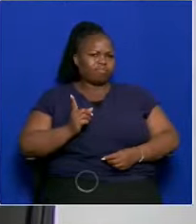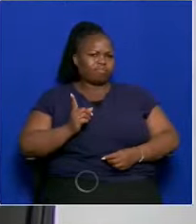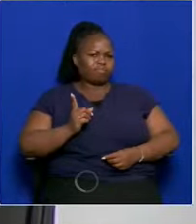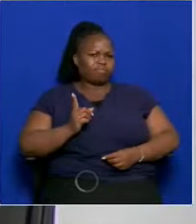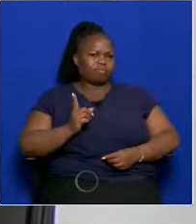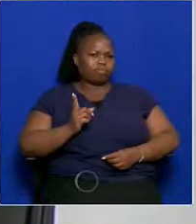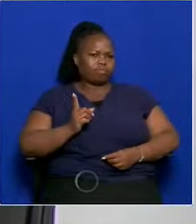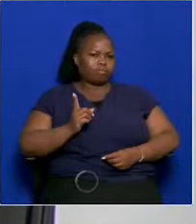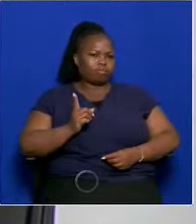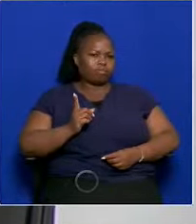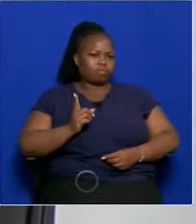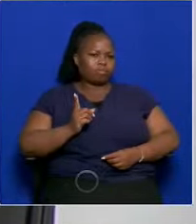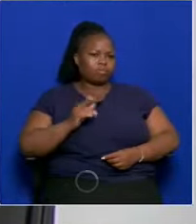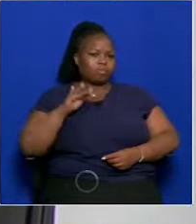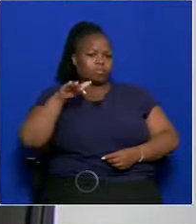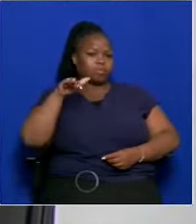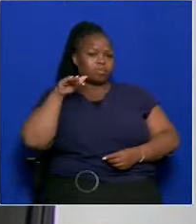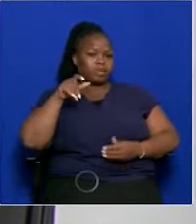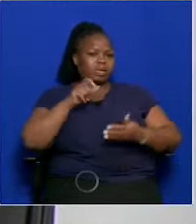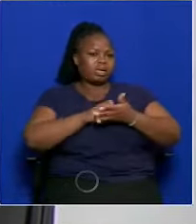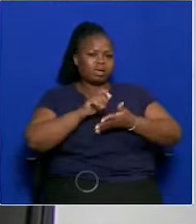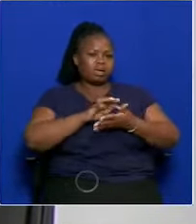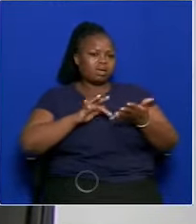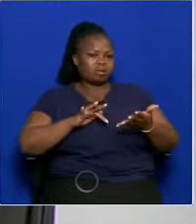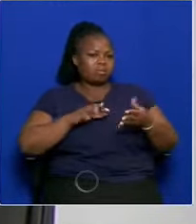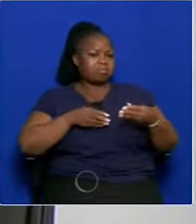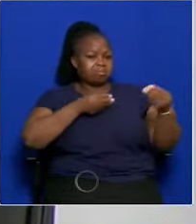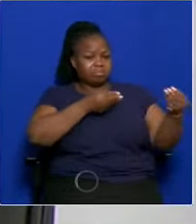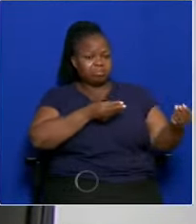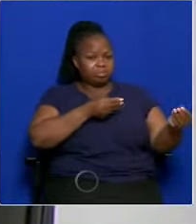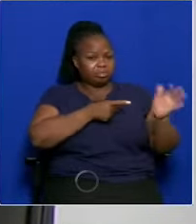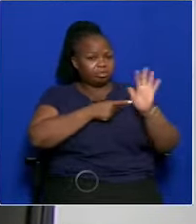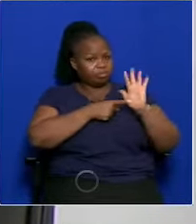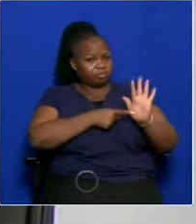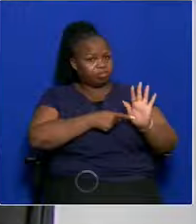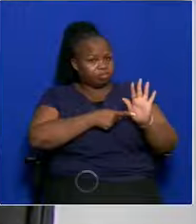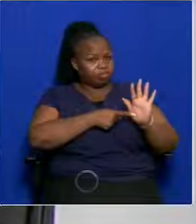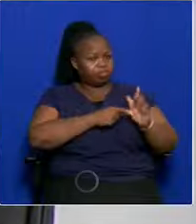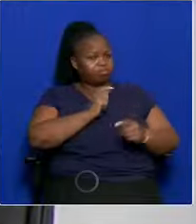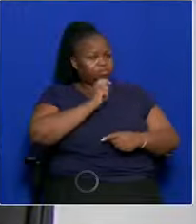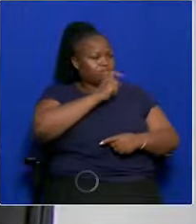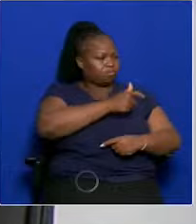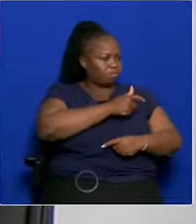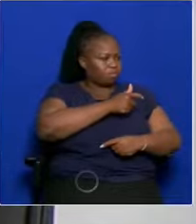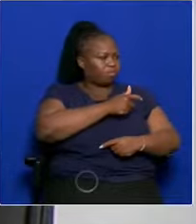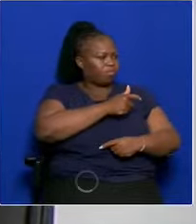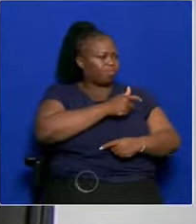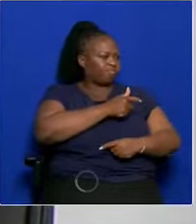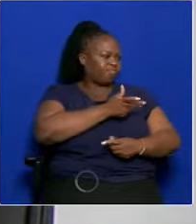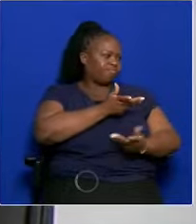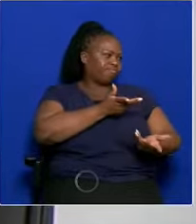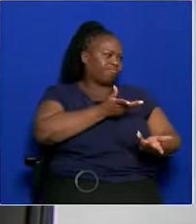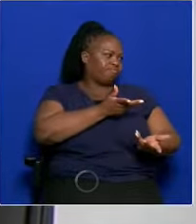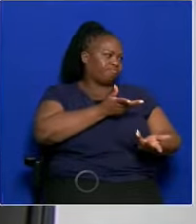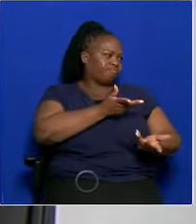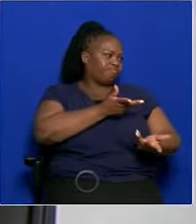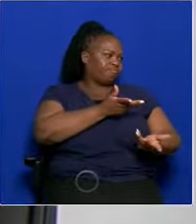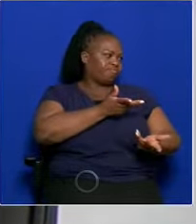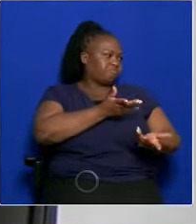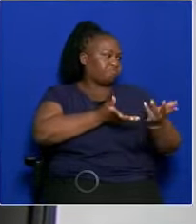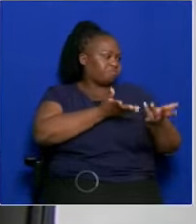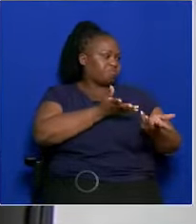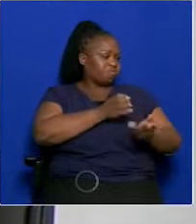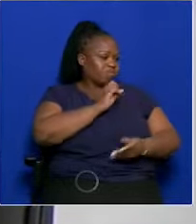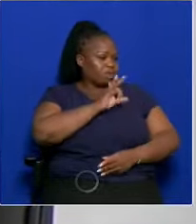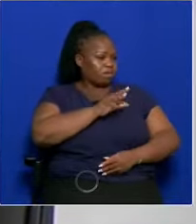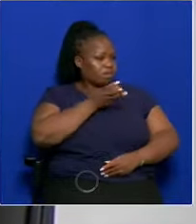bank statements I gave, showing also the payments, maybe if it was the money which went in